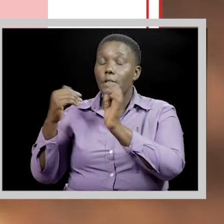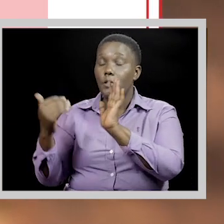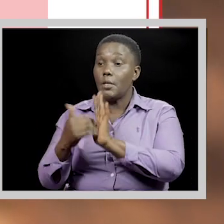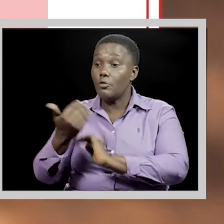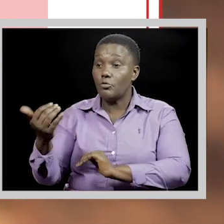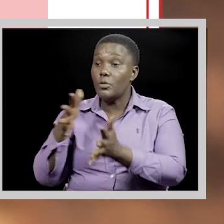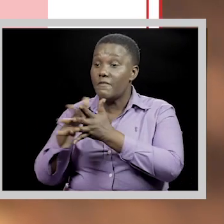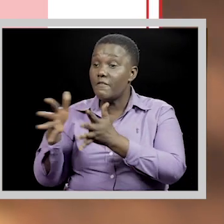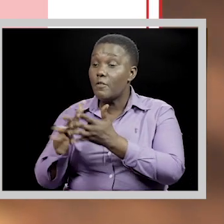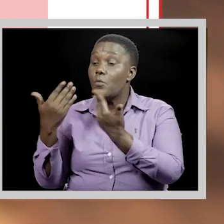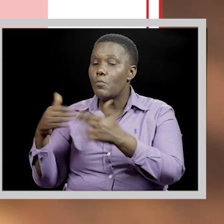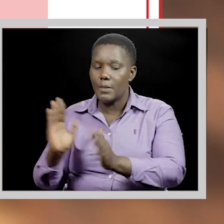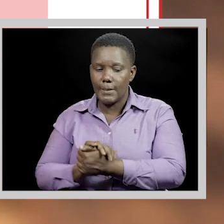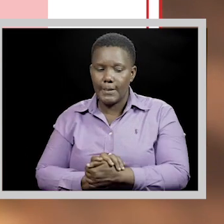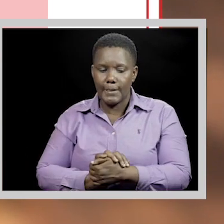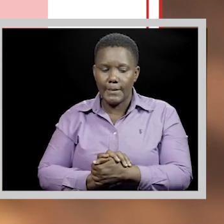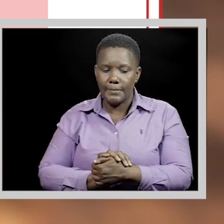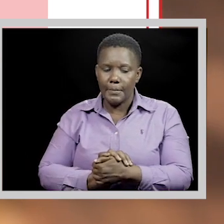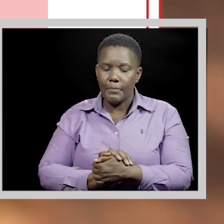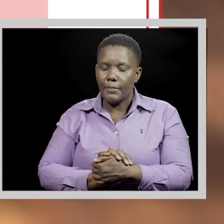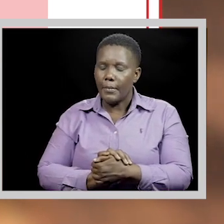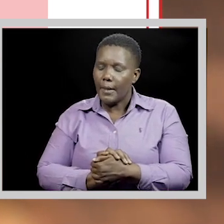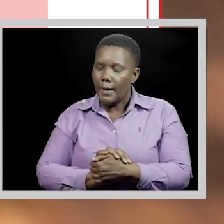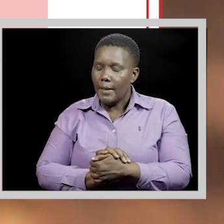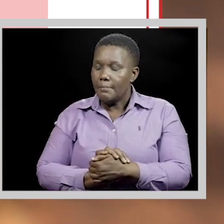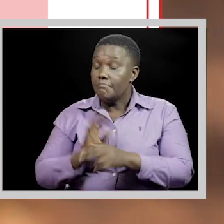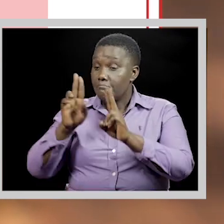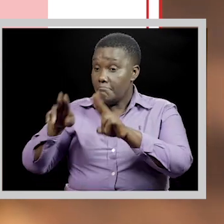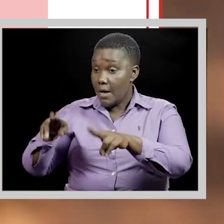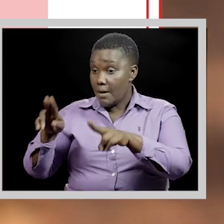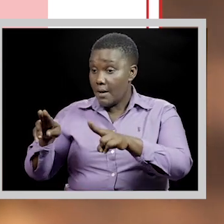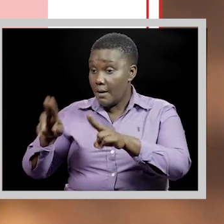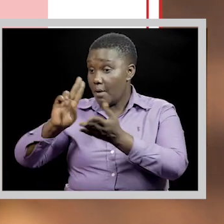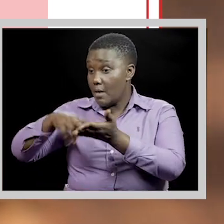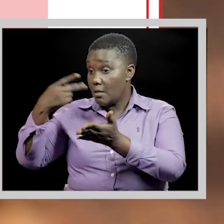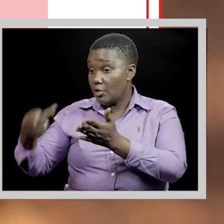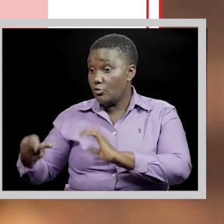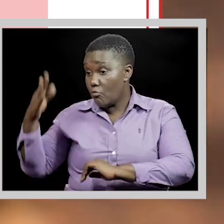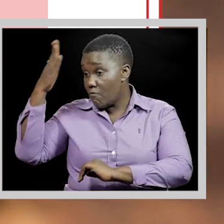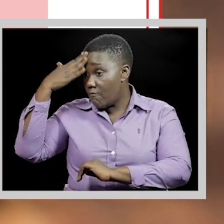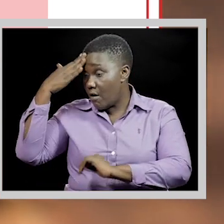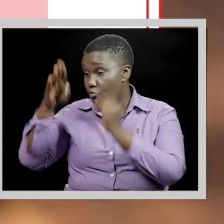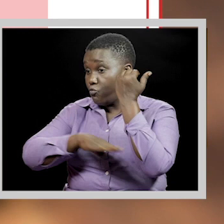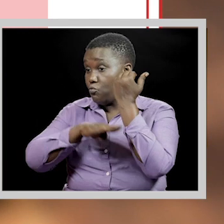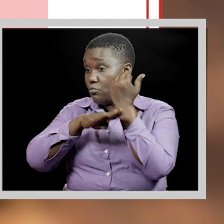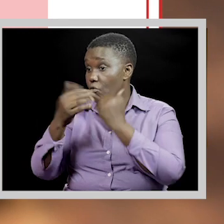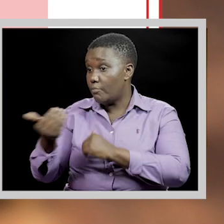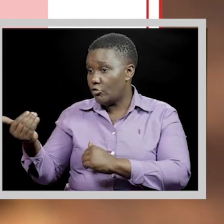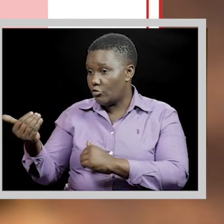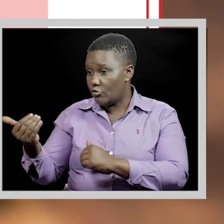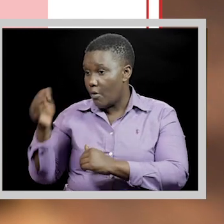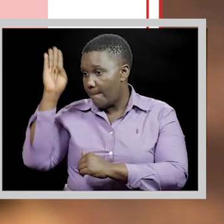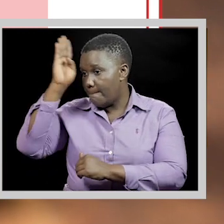Act states that if the court has failed to establish the correct age of the person brought before